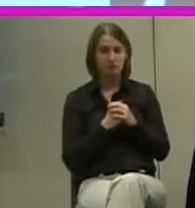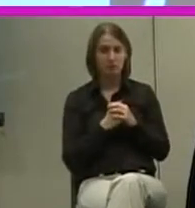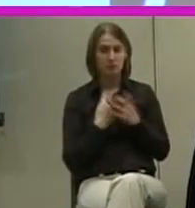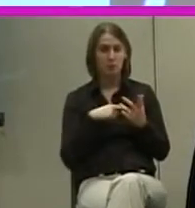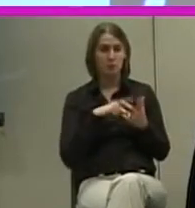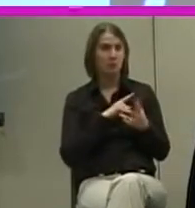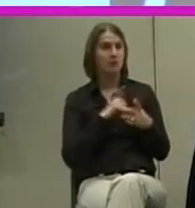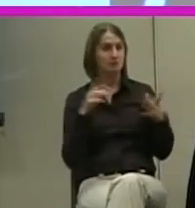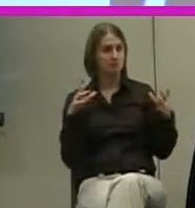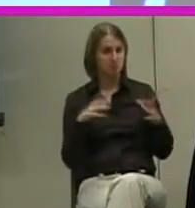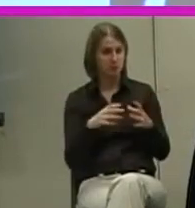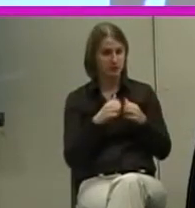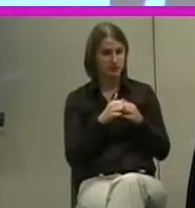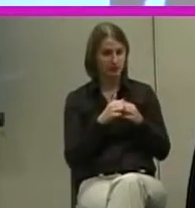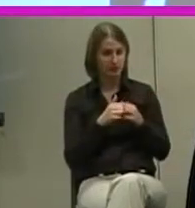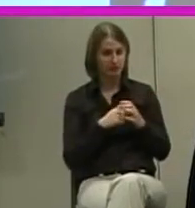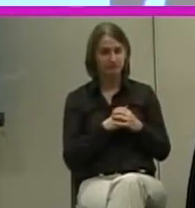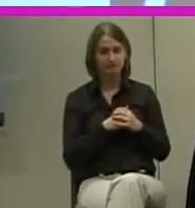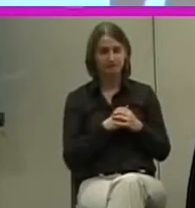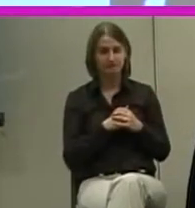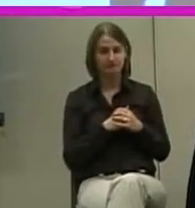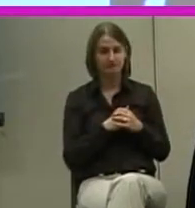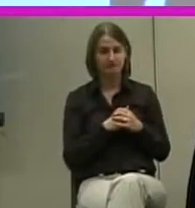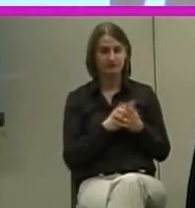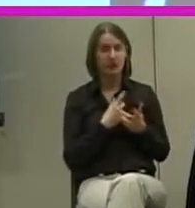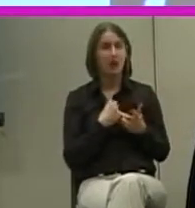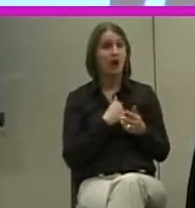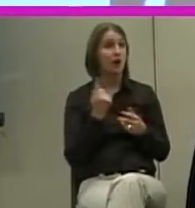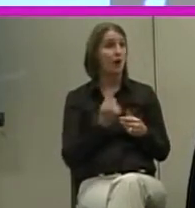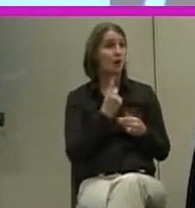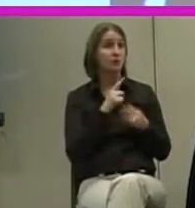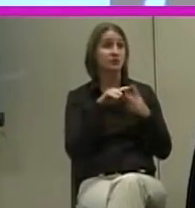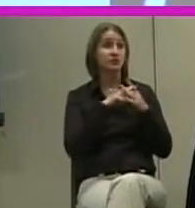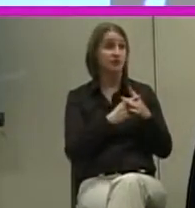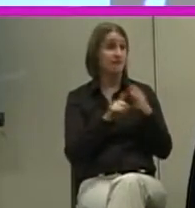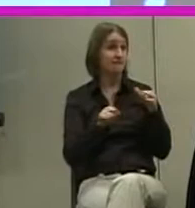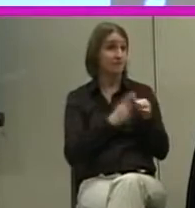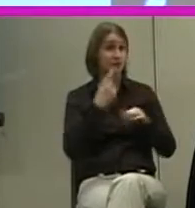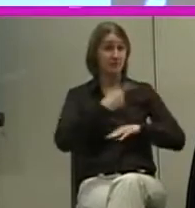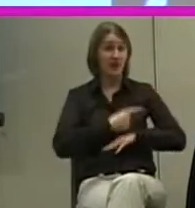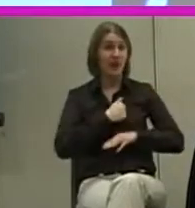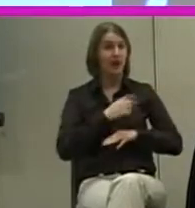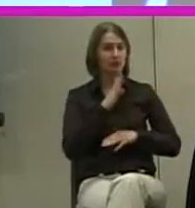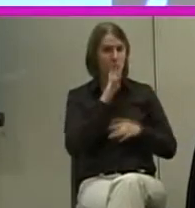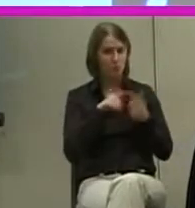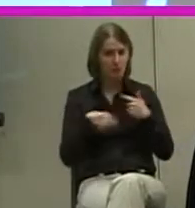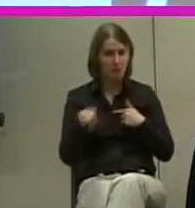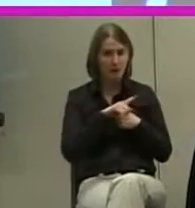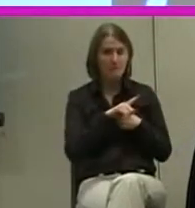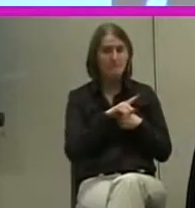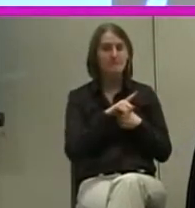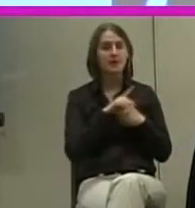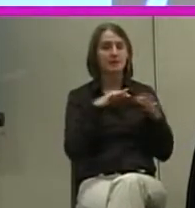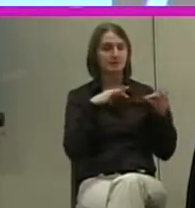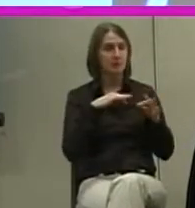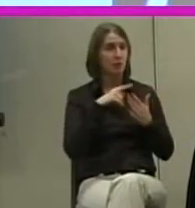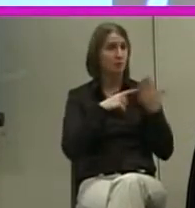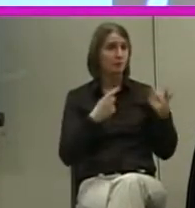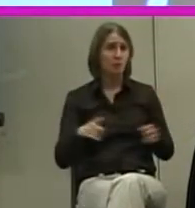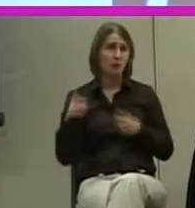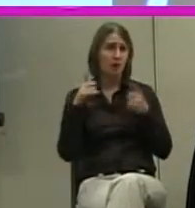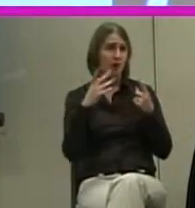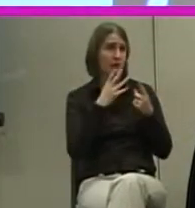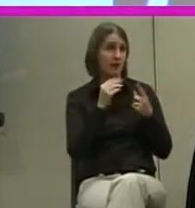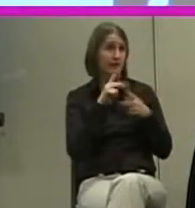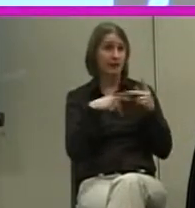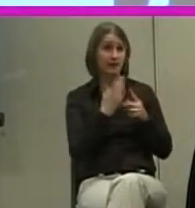put these together and what we did. So I always start that first day by talking to the kids just simply about what's going on and kinds